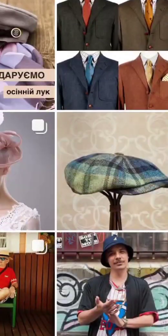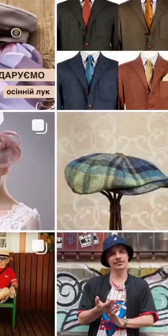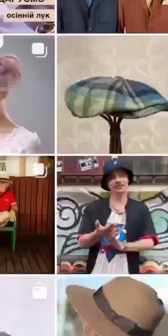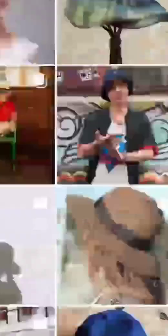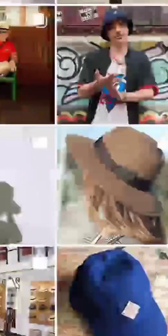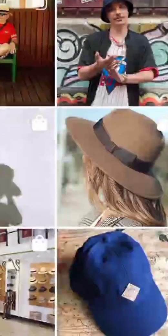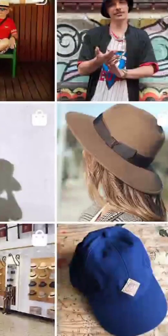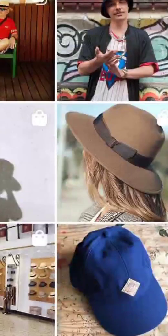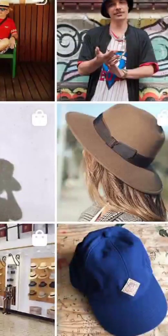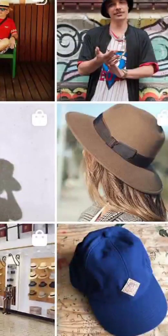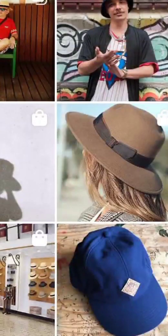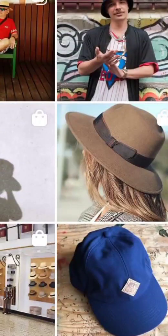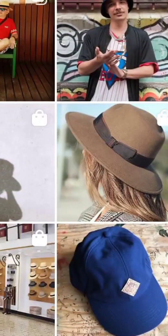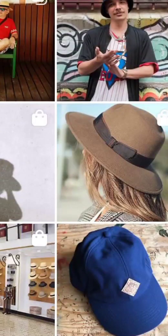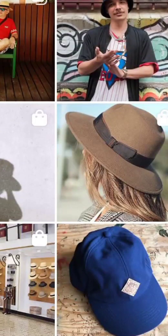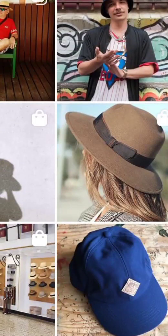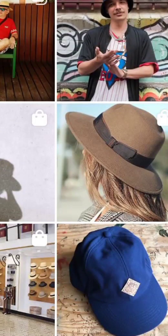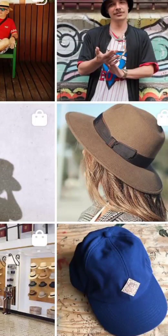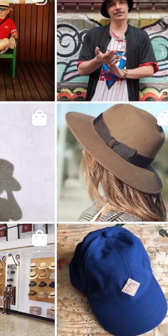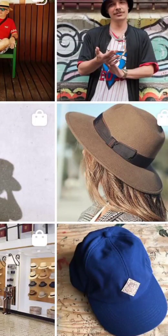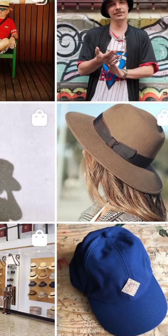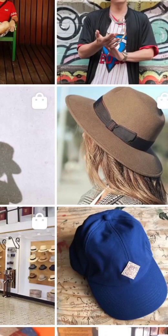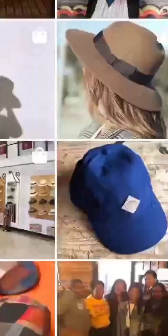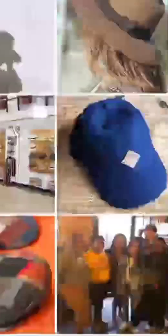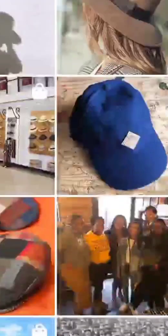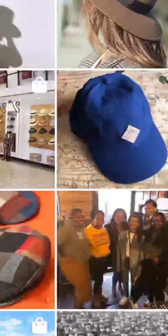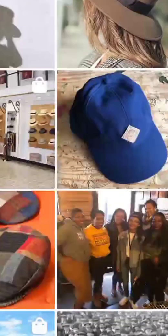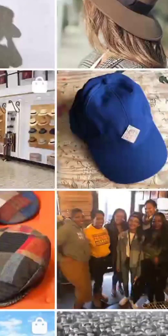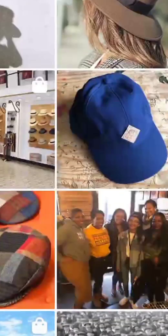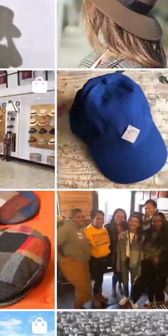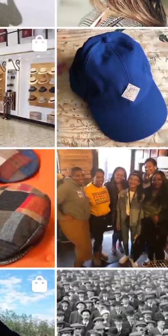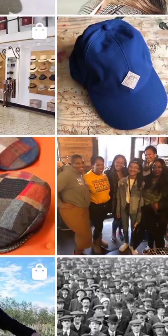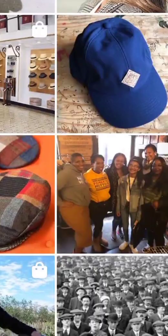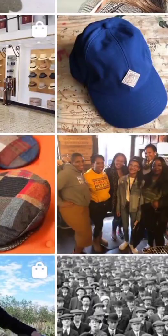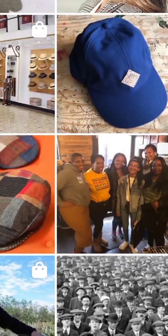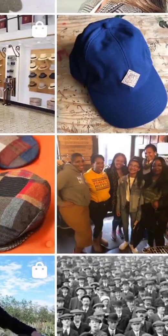like a few dozen meters maybe